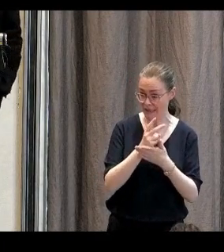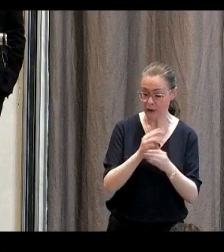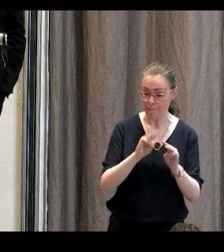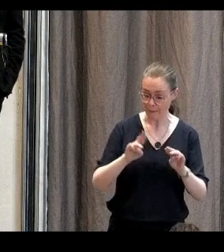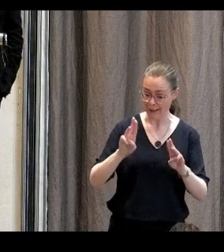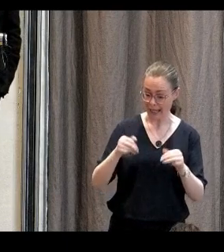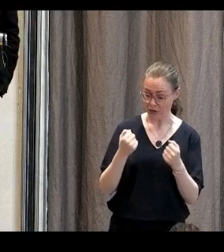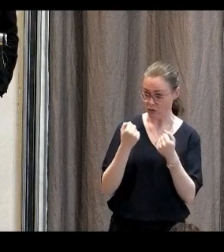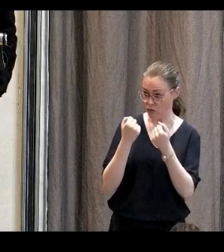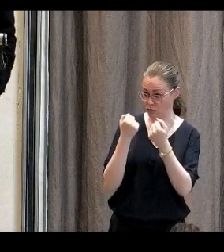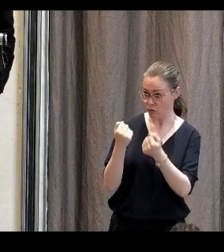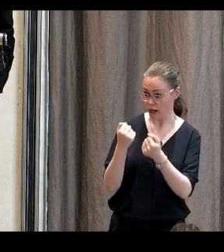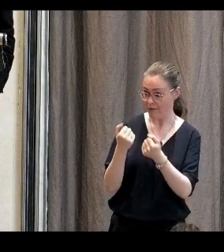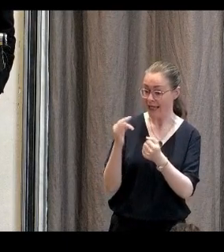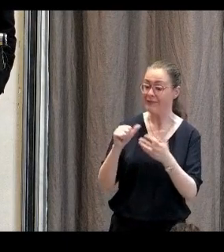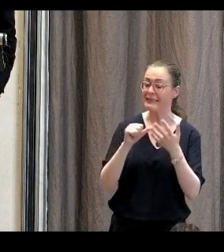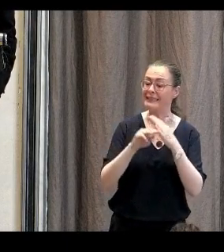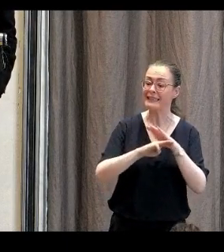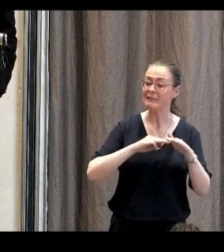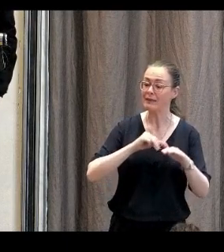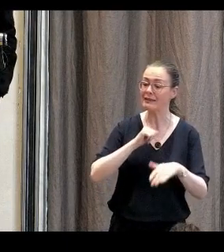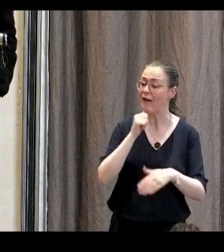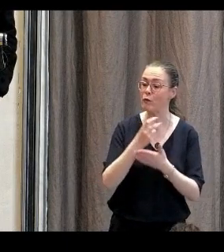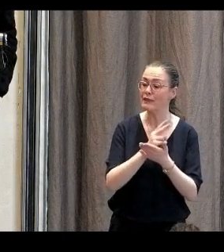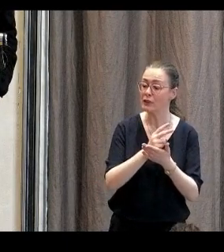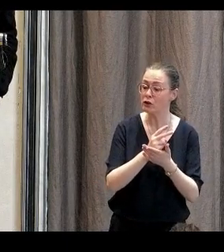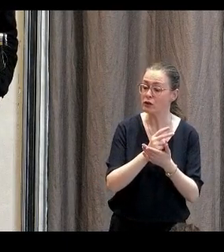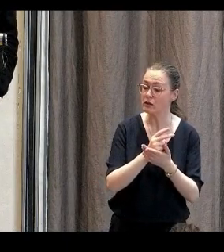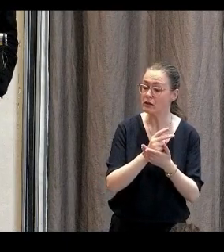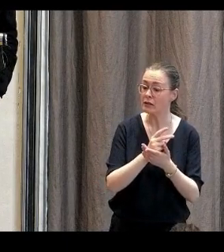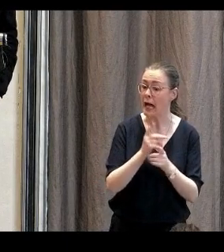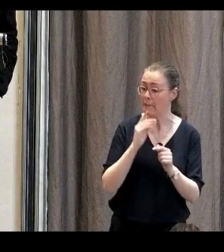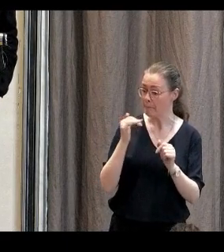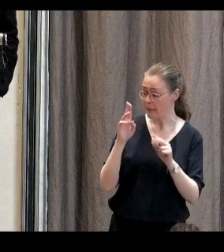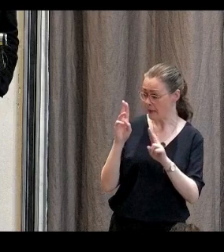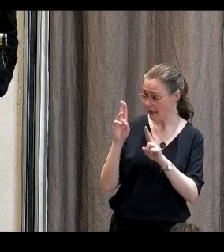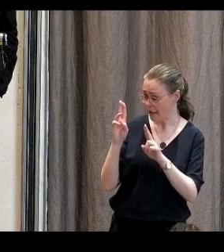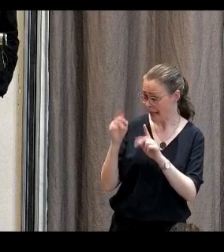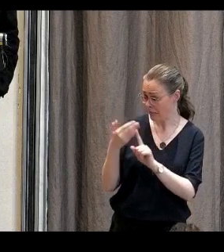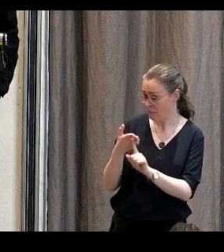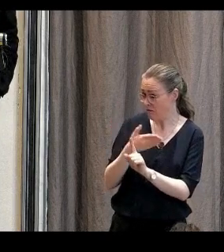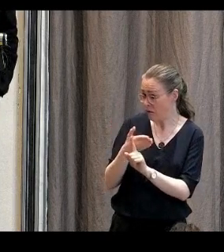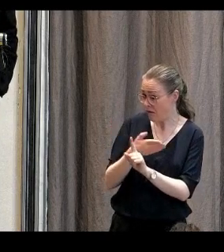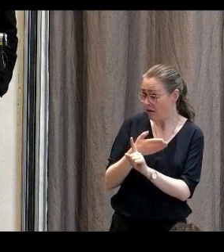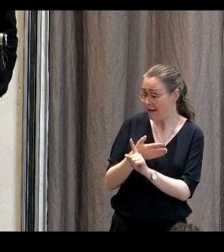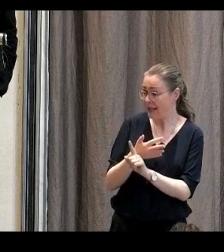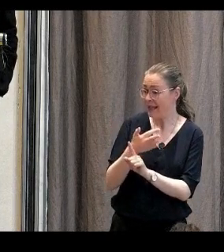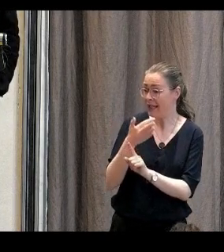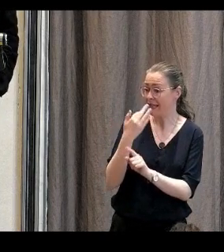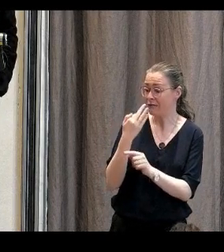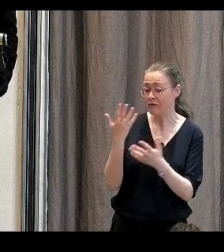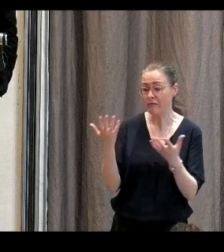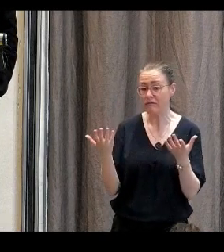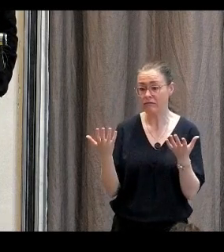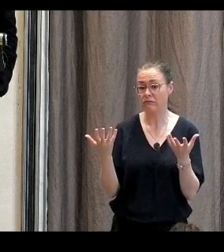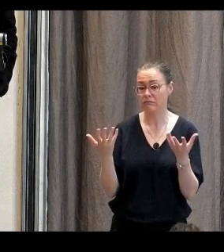people can drive once they've been 6 months without a seizure, and they might actually be able to get on the road sooner if they're viewed to